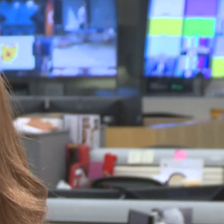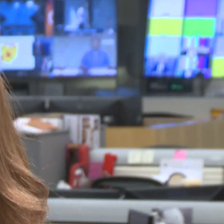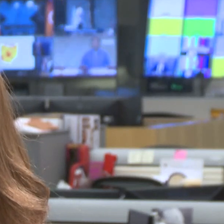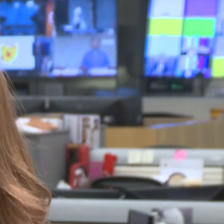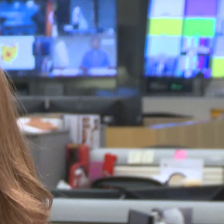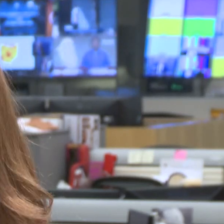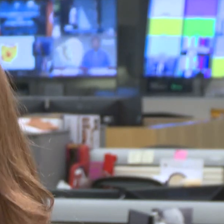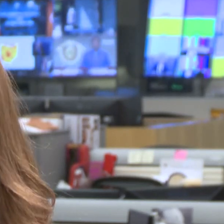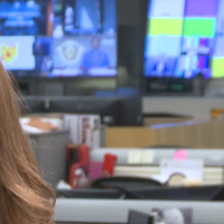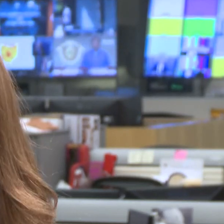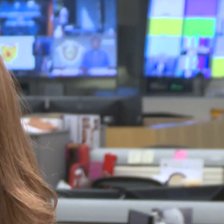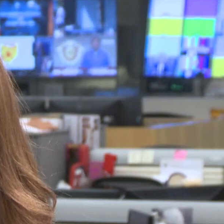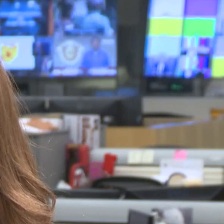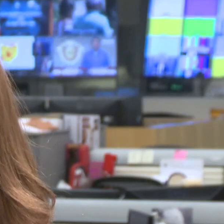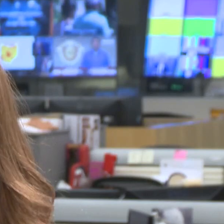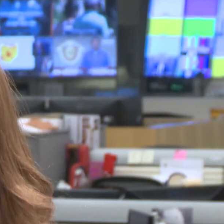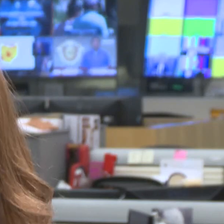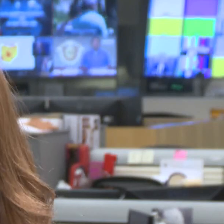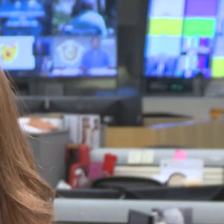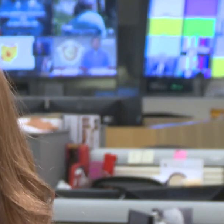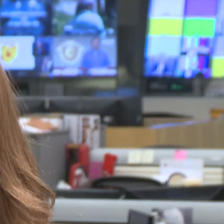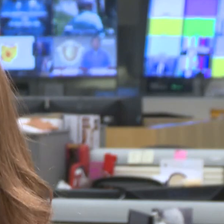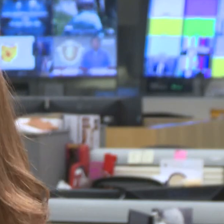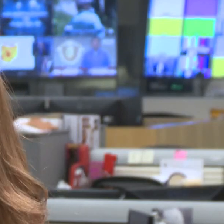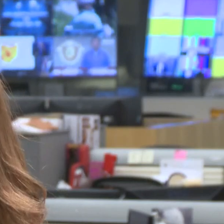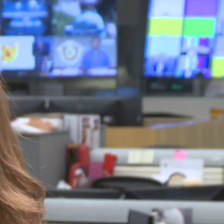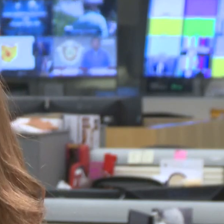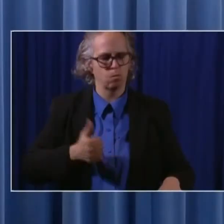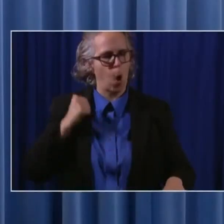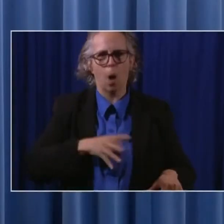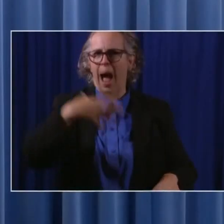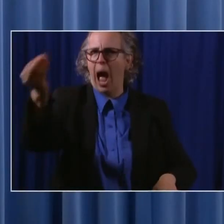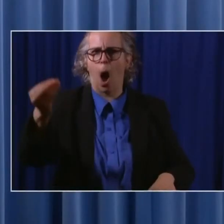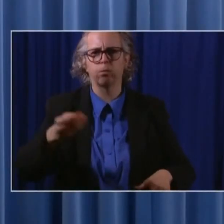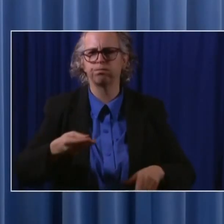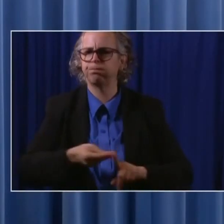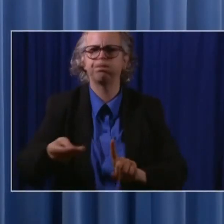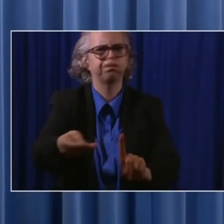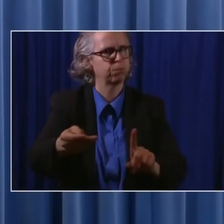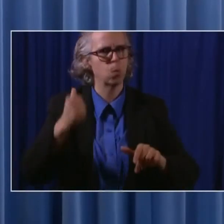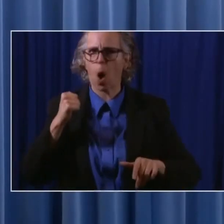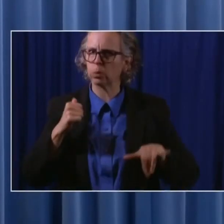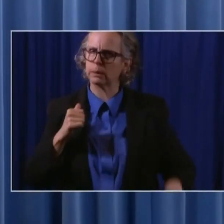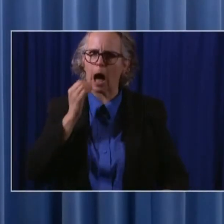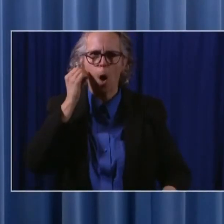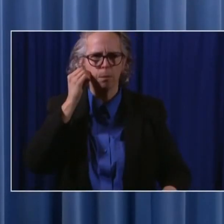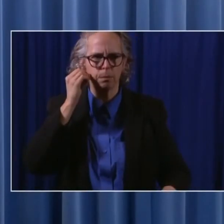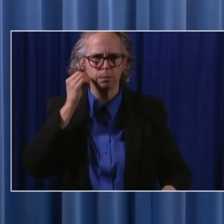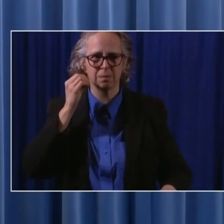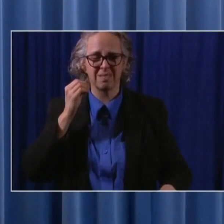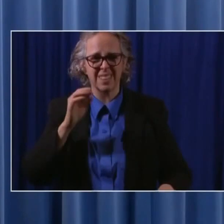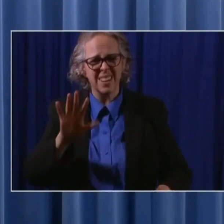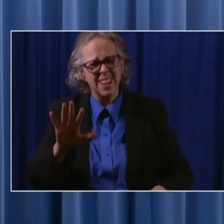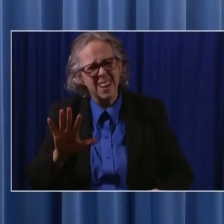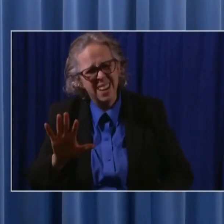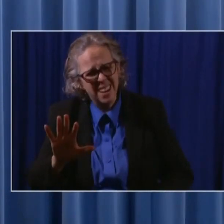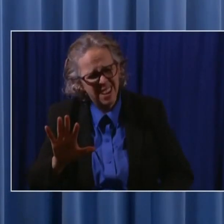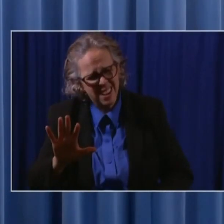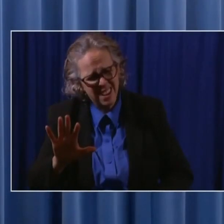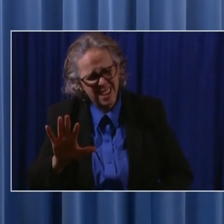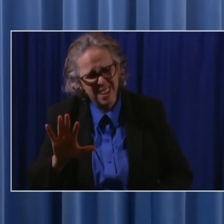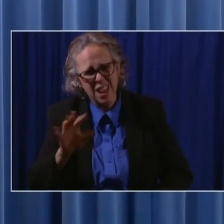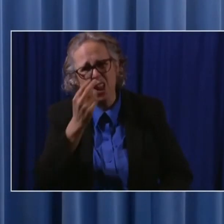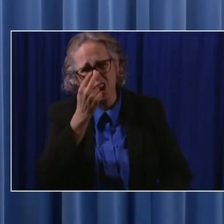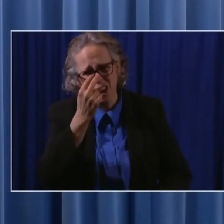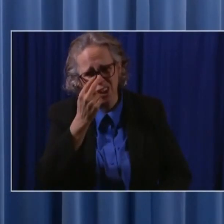ago and this could have a major impact on your summer night plans we do not want to shut down Ohio bars and